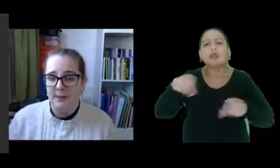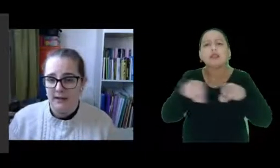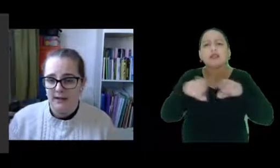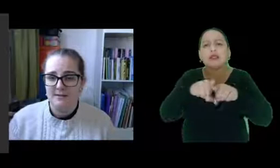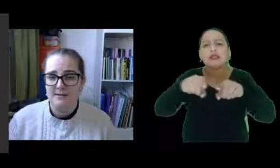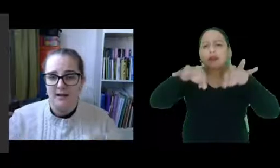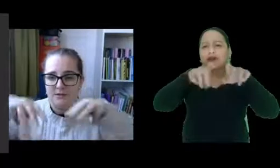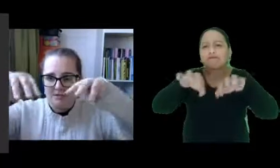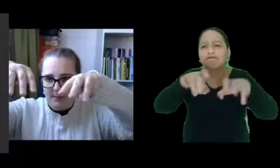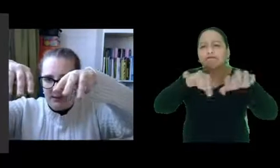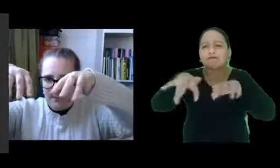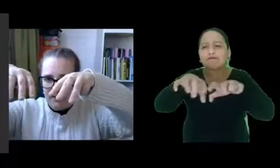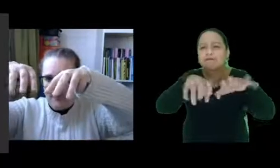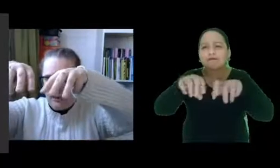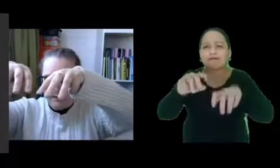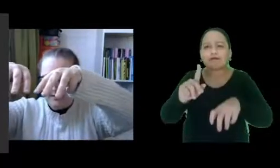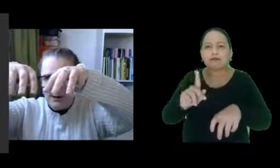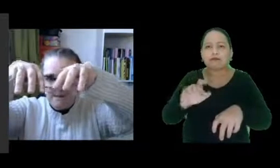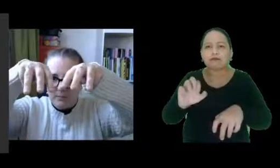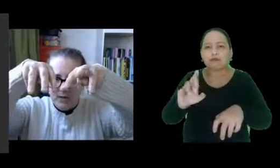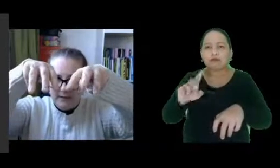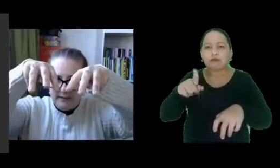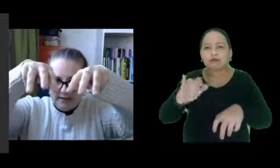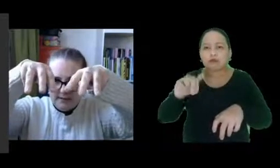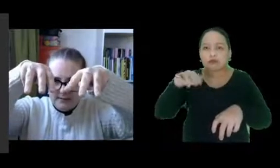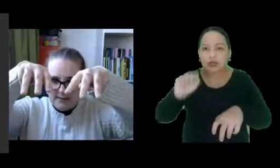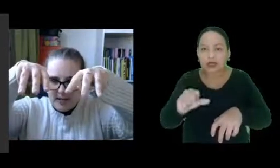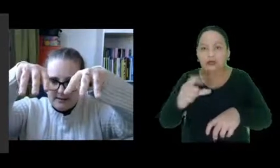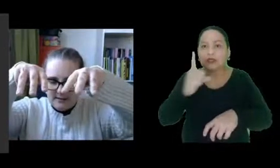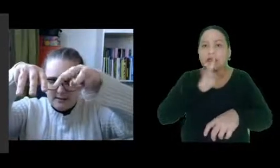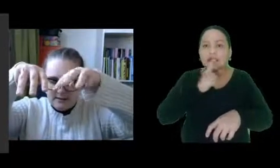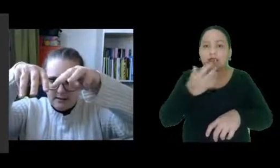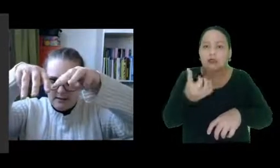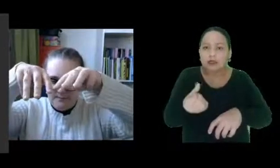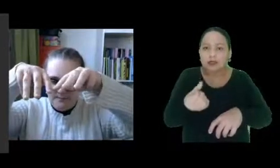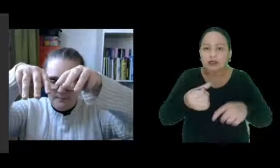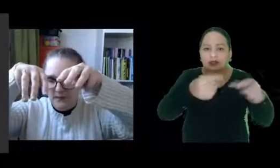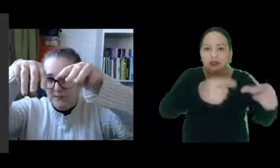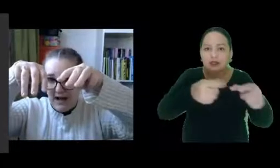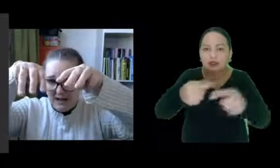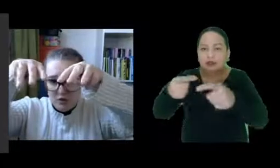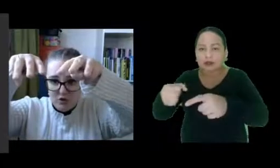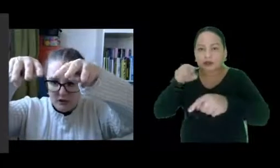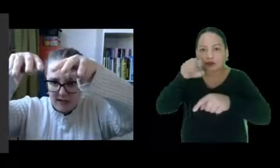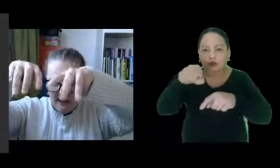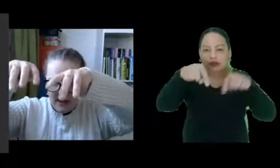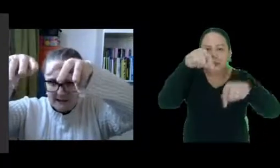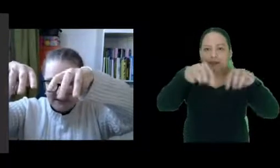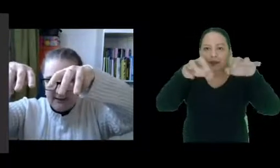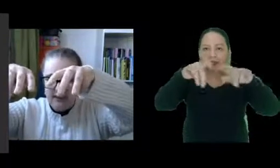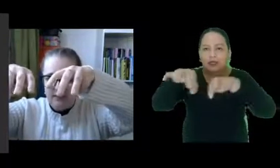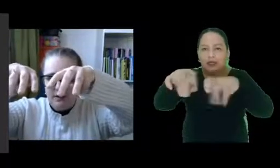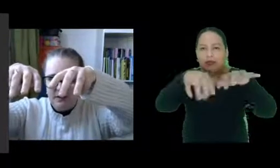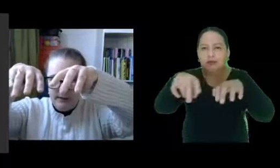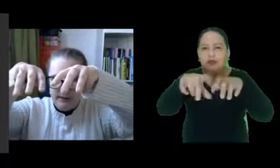that is represented for the Perkins machine. We know that it has 6 dots of the Braille code where you